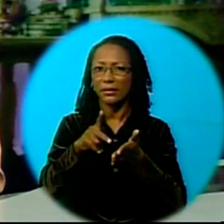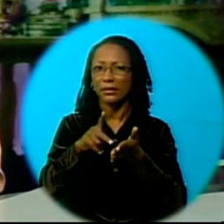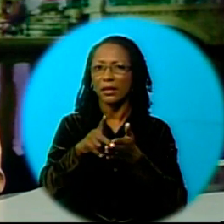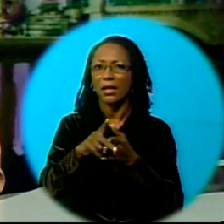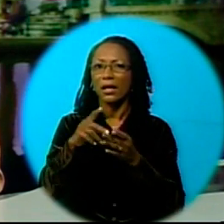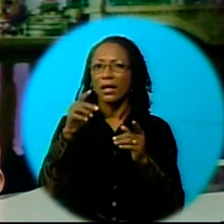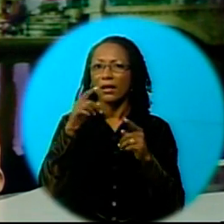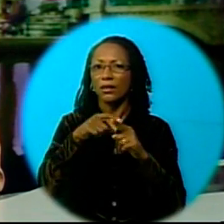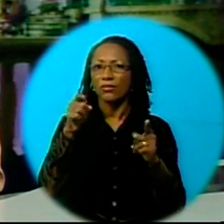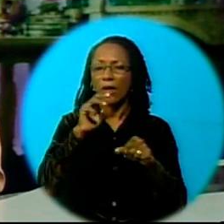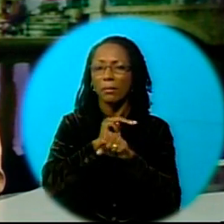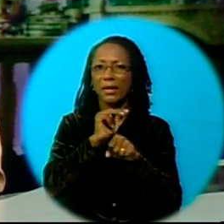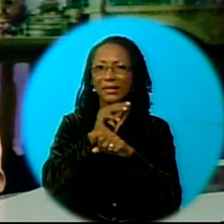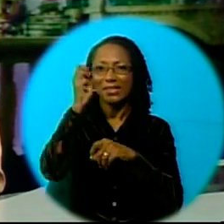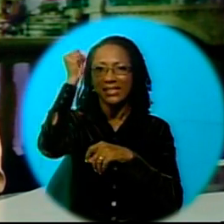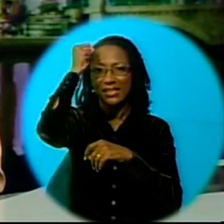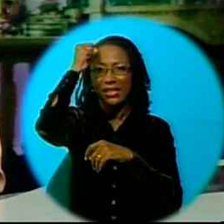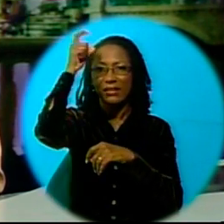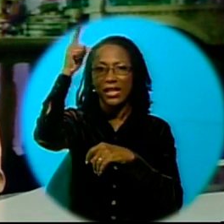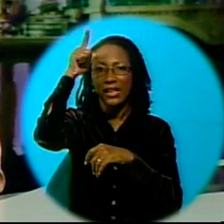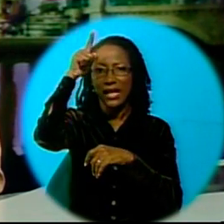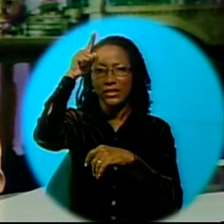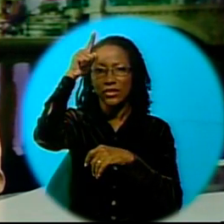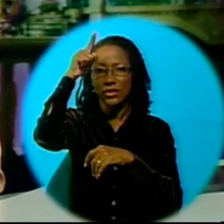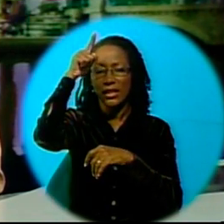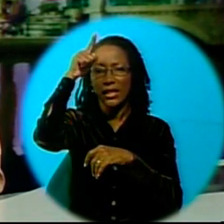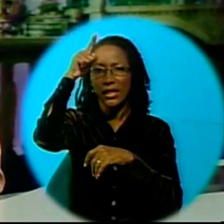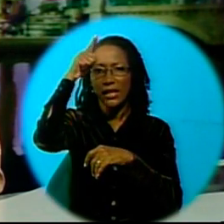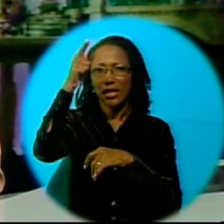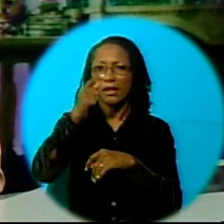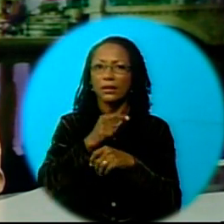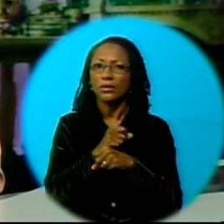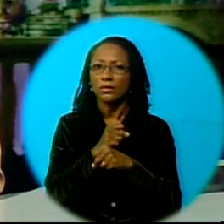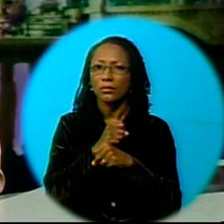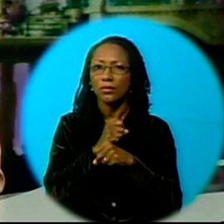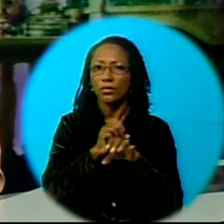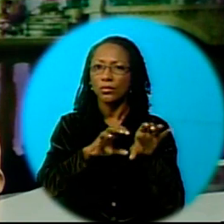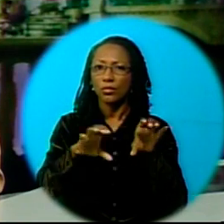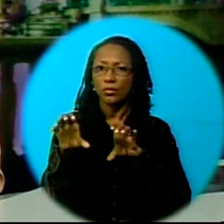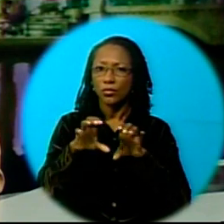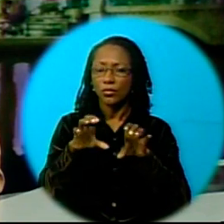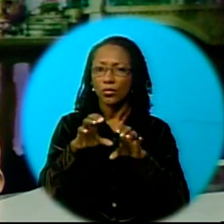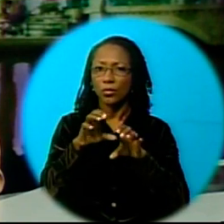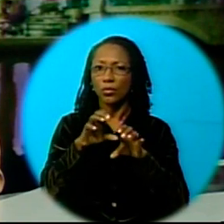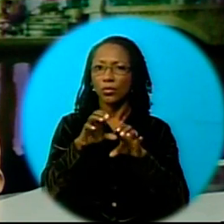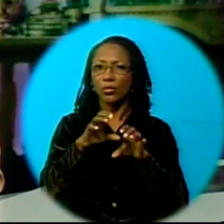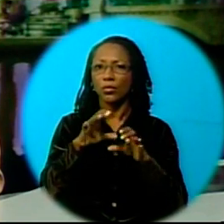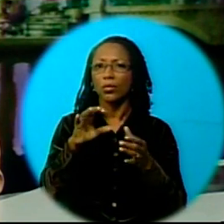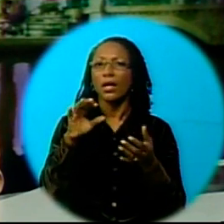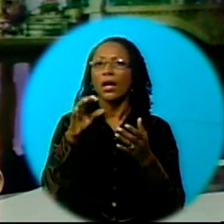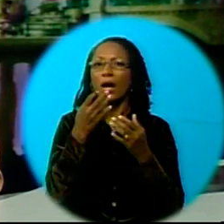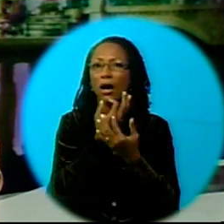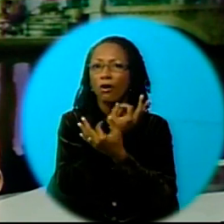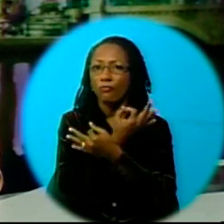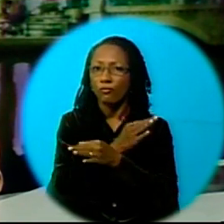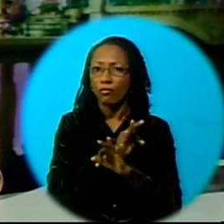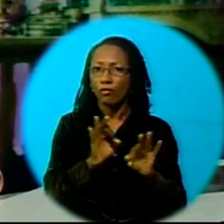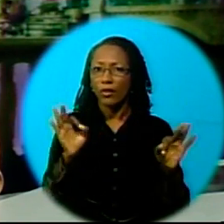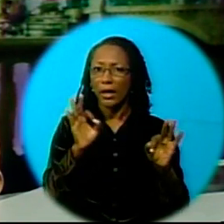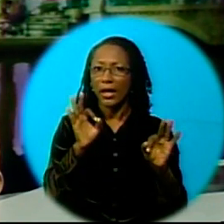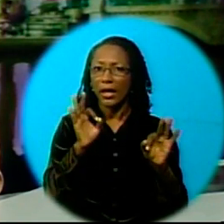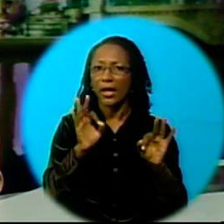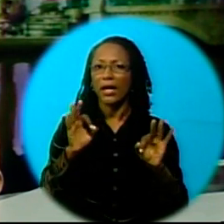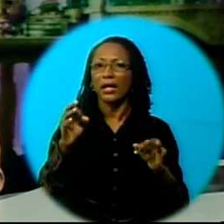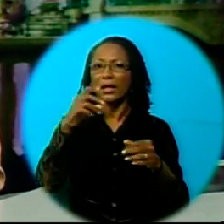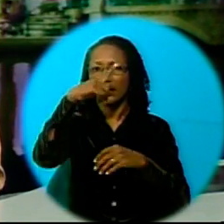Minister Stephen Lashley, in order to facilitate and maintain its commitment to delivering a free, structured and supervised